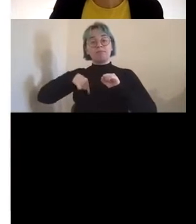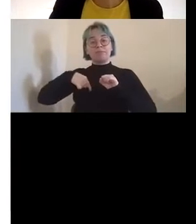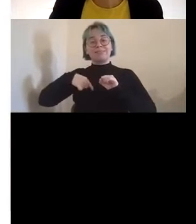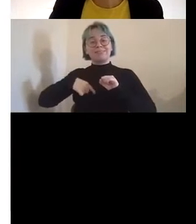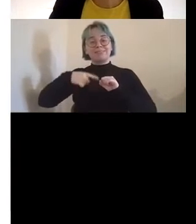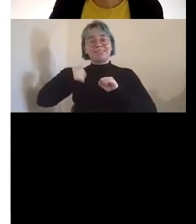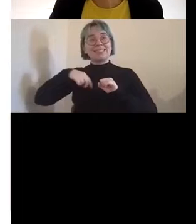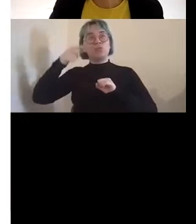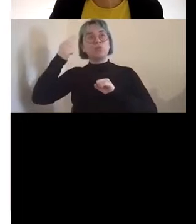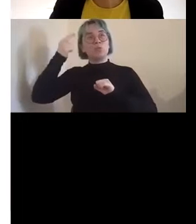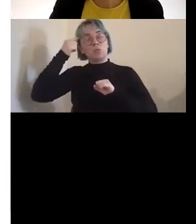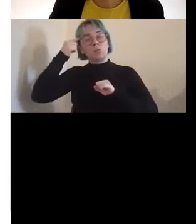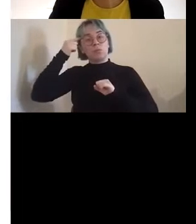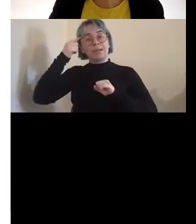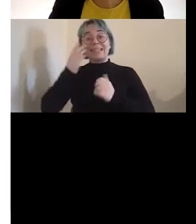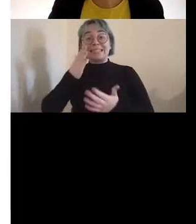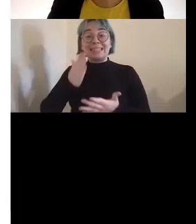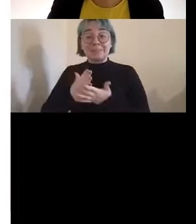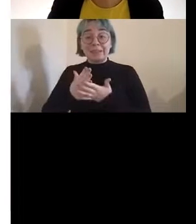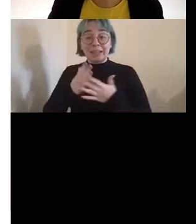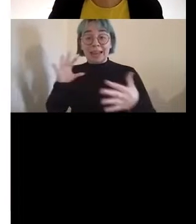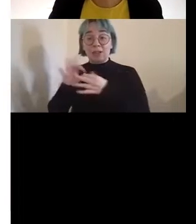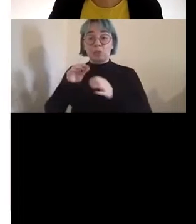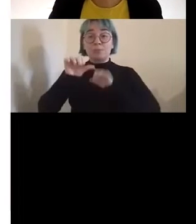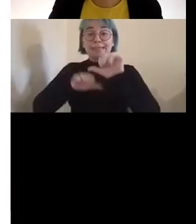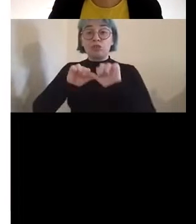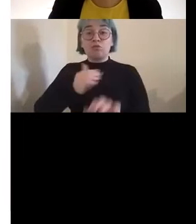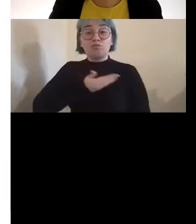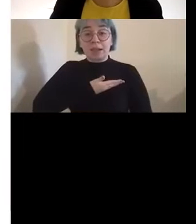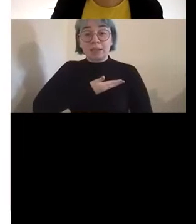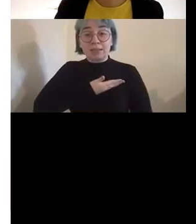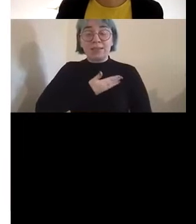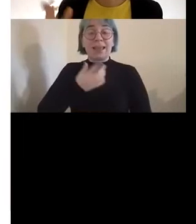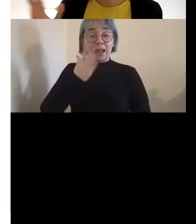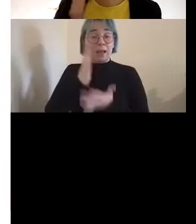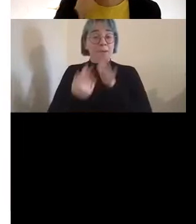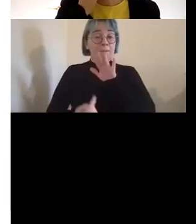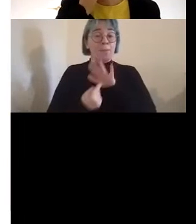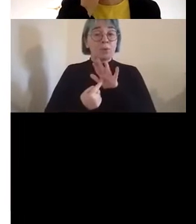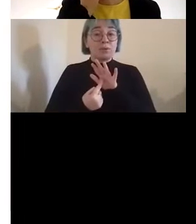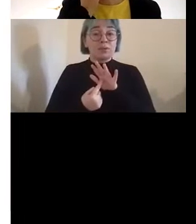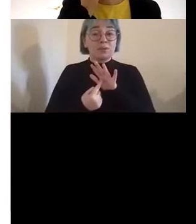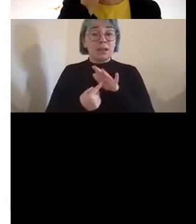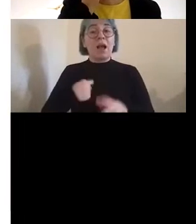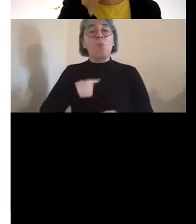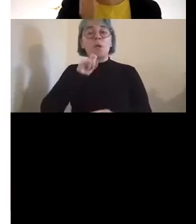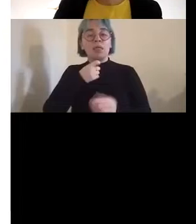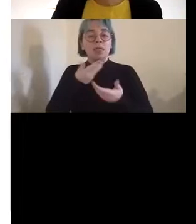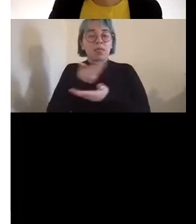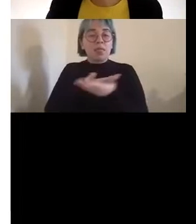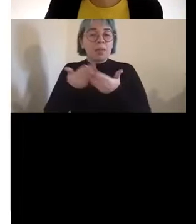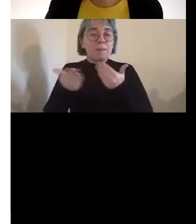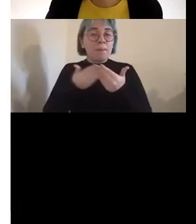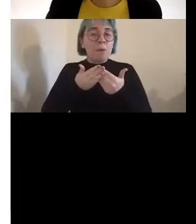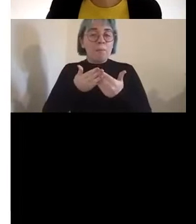need to take. Especially with procedural rights, I think it's really important, and that's why I will also speak a little bit more about